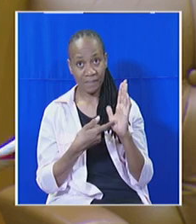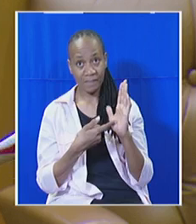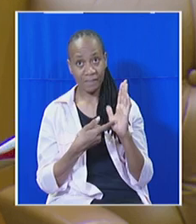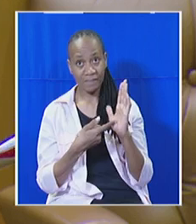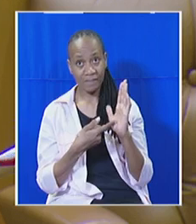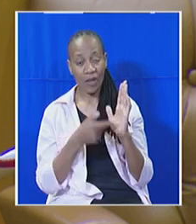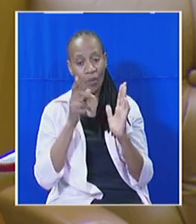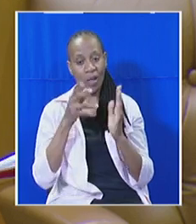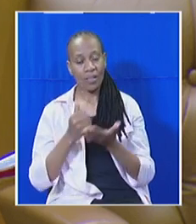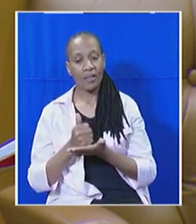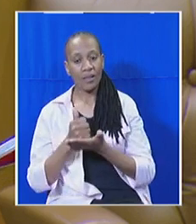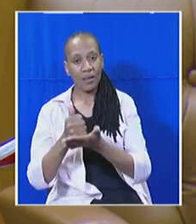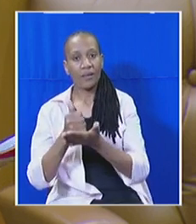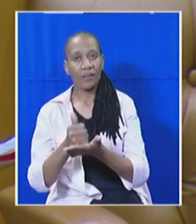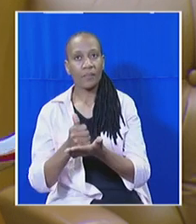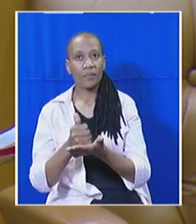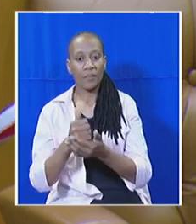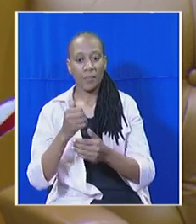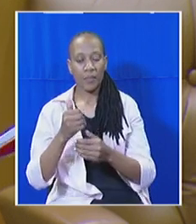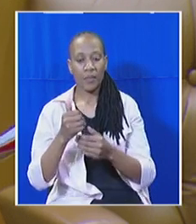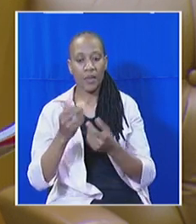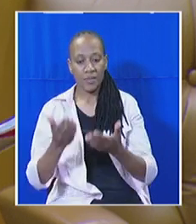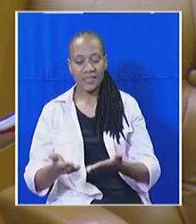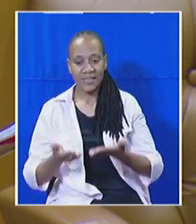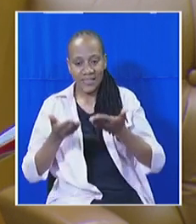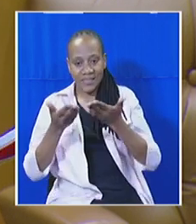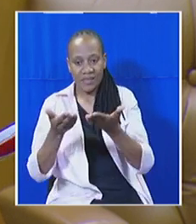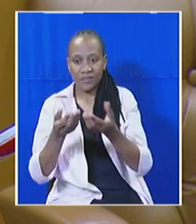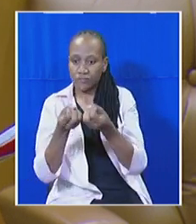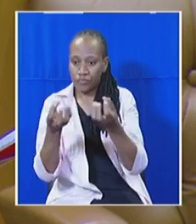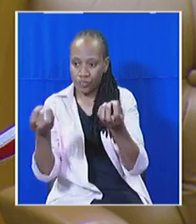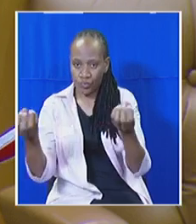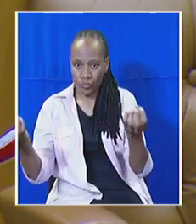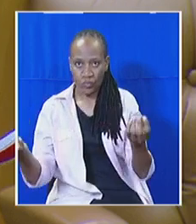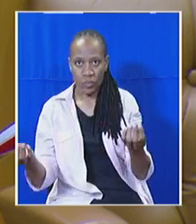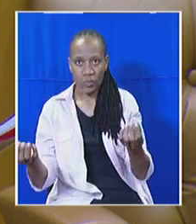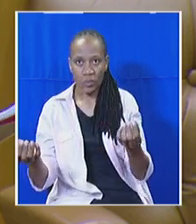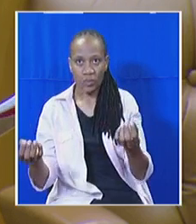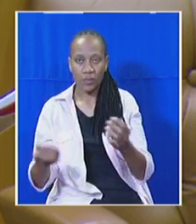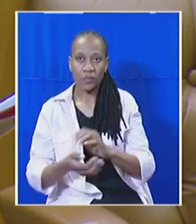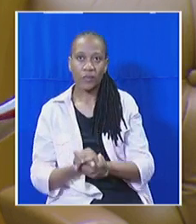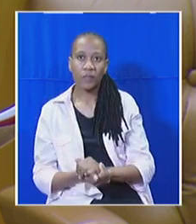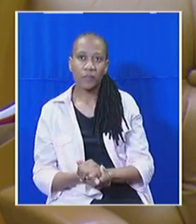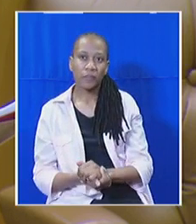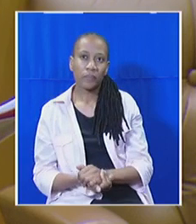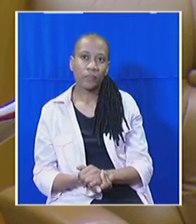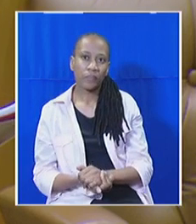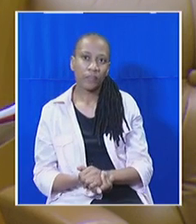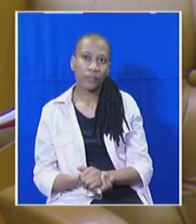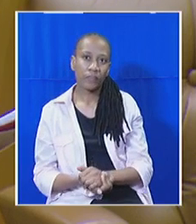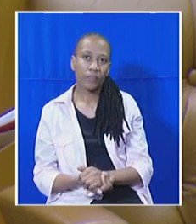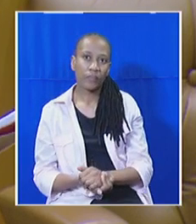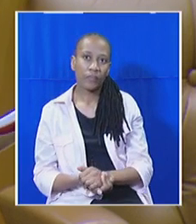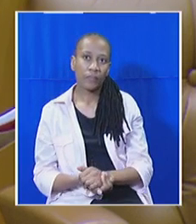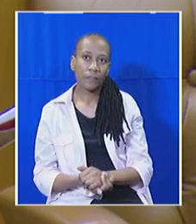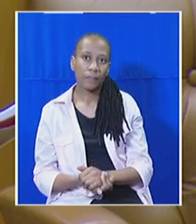and services be delivered as specified and required in terms of the provision of the development